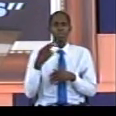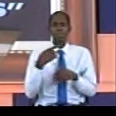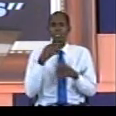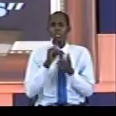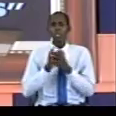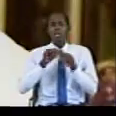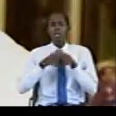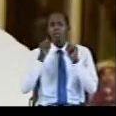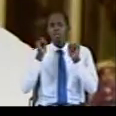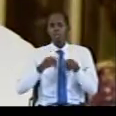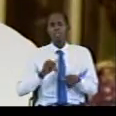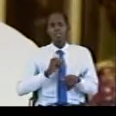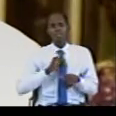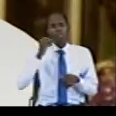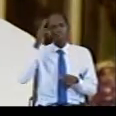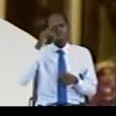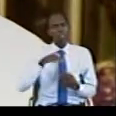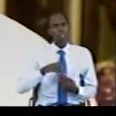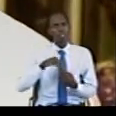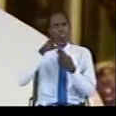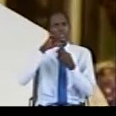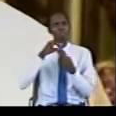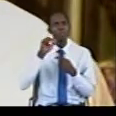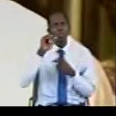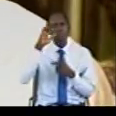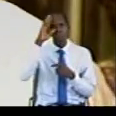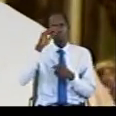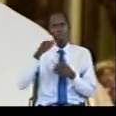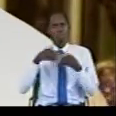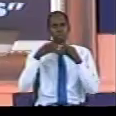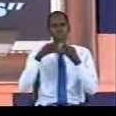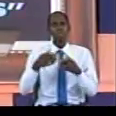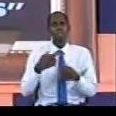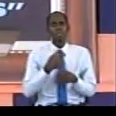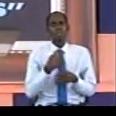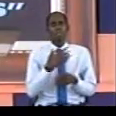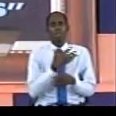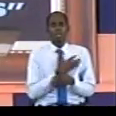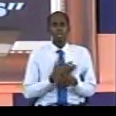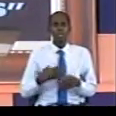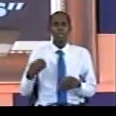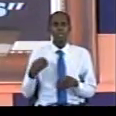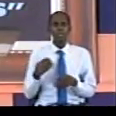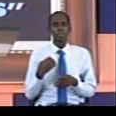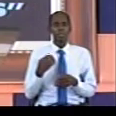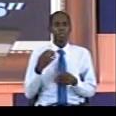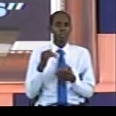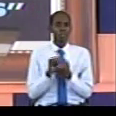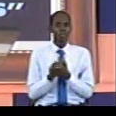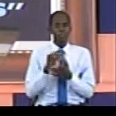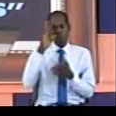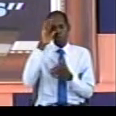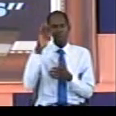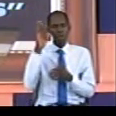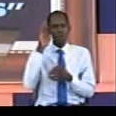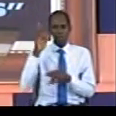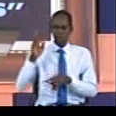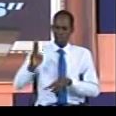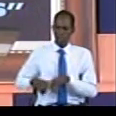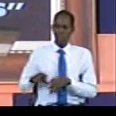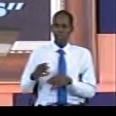should guide me? And he desired Philip that he would come to him and sit with him. Look at verse